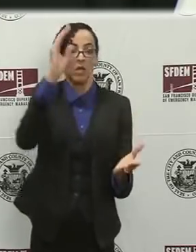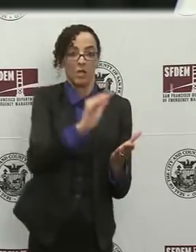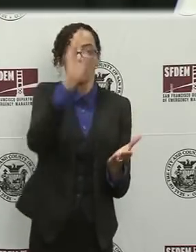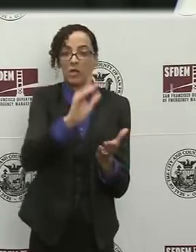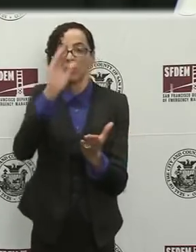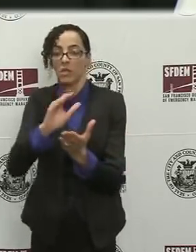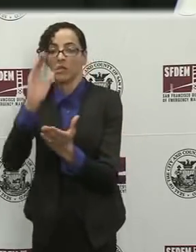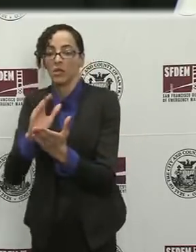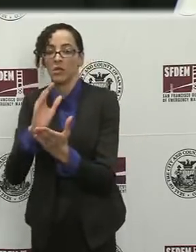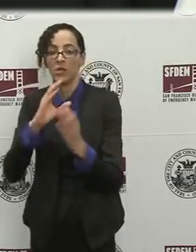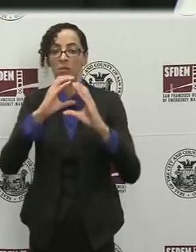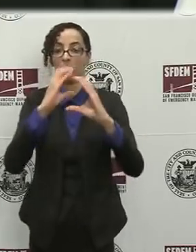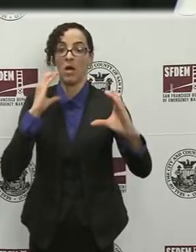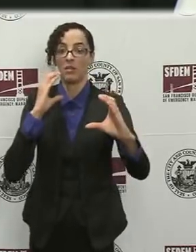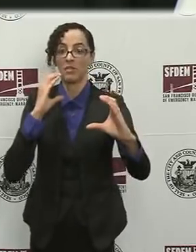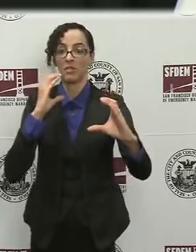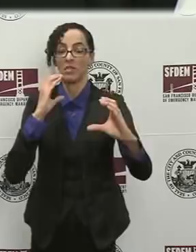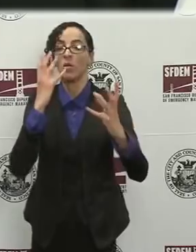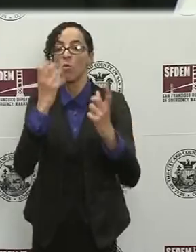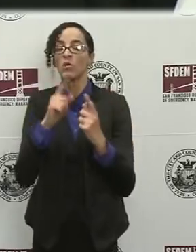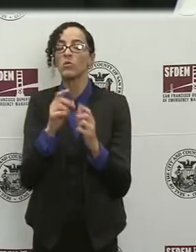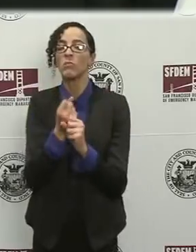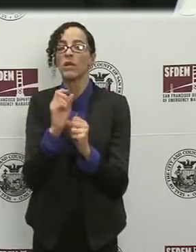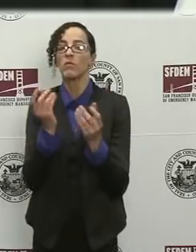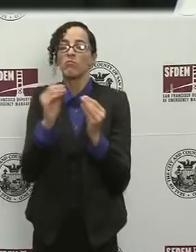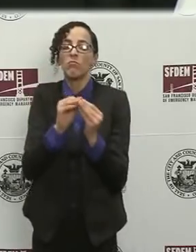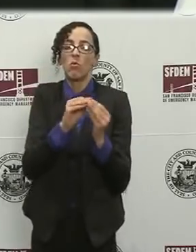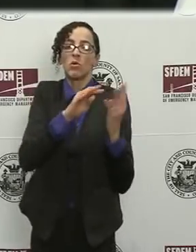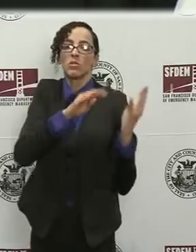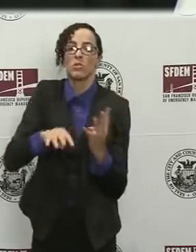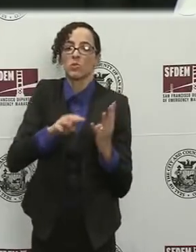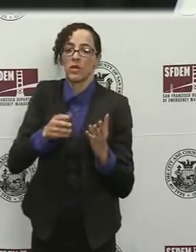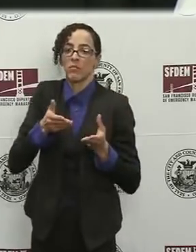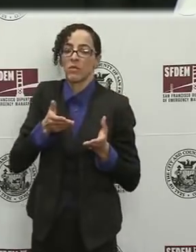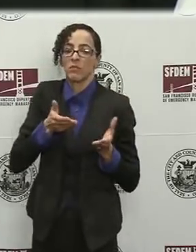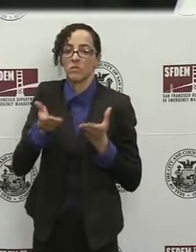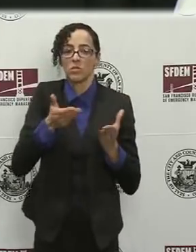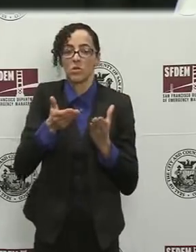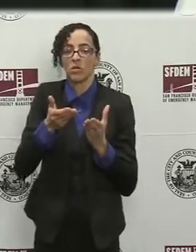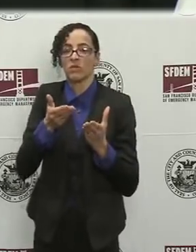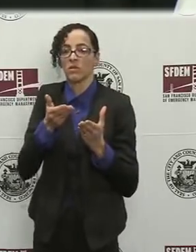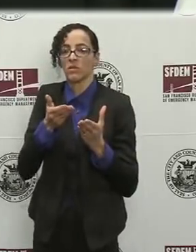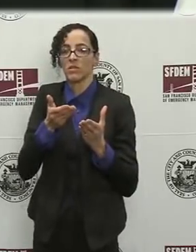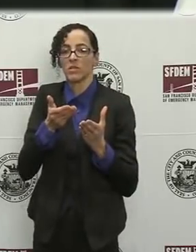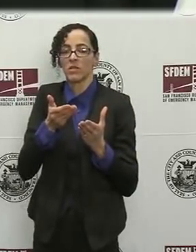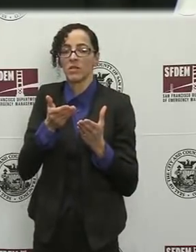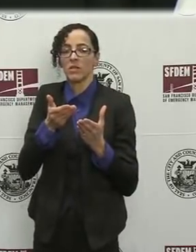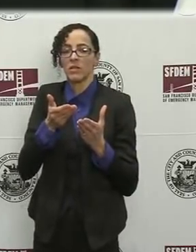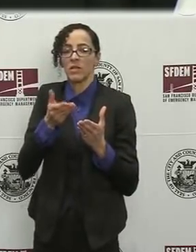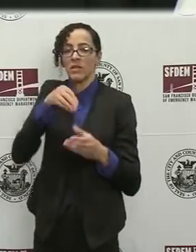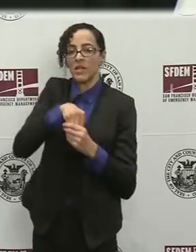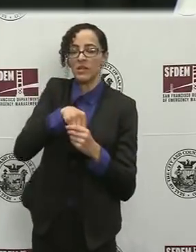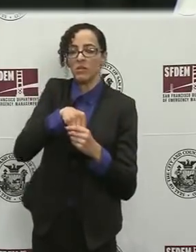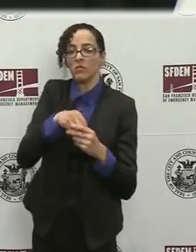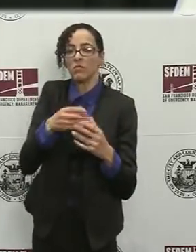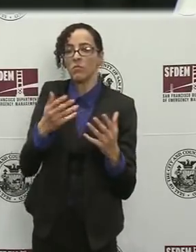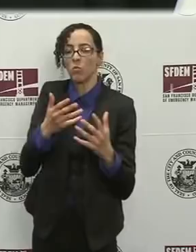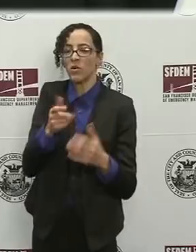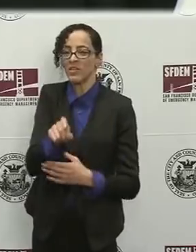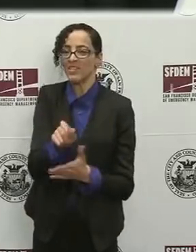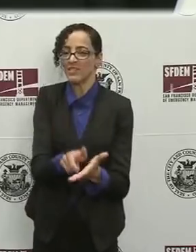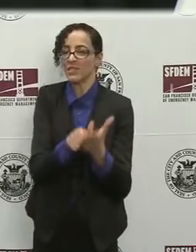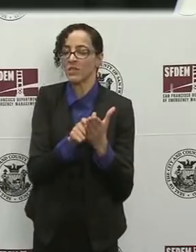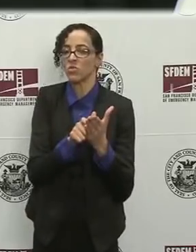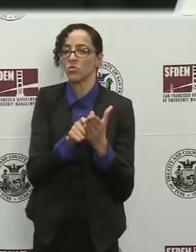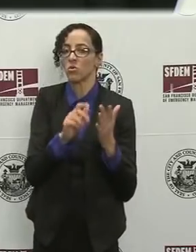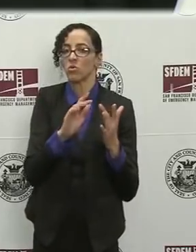an essential network. What this means is taking the 15 highest ridership lines and beefing up service on